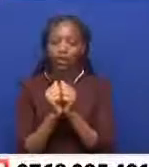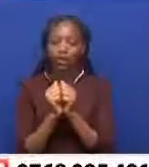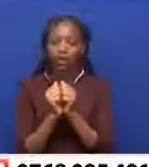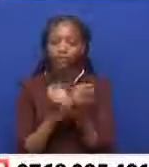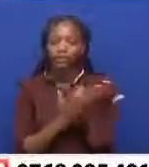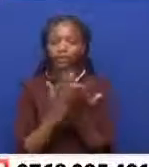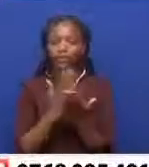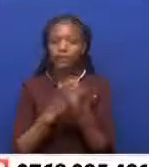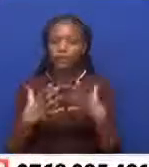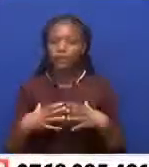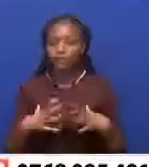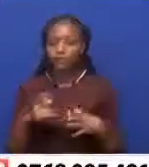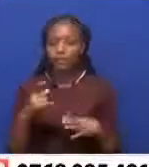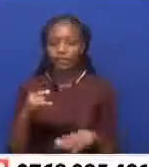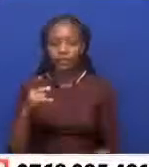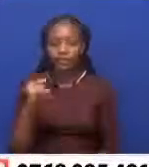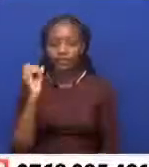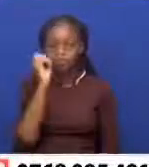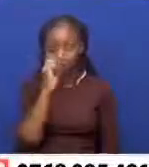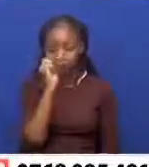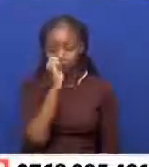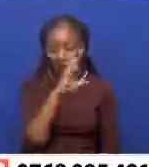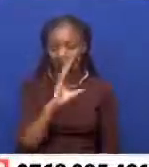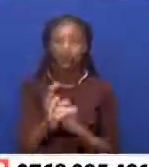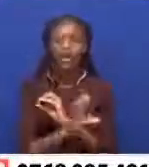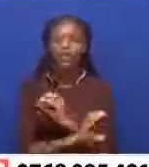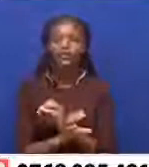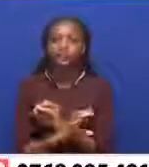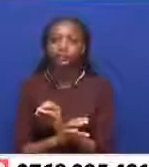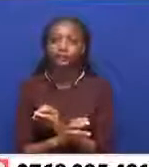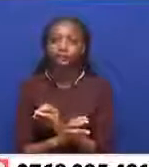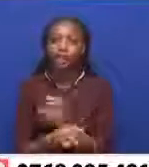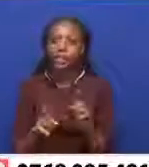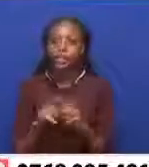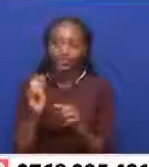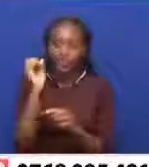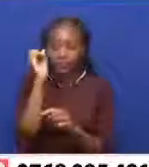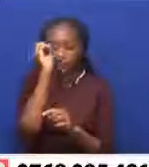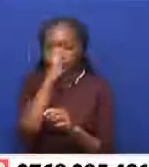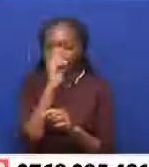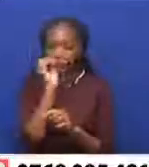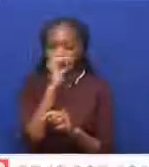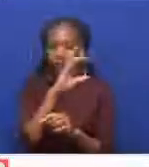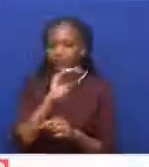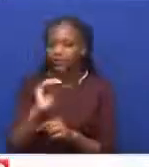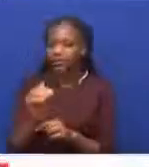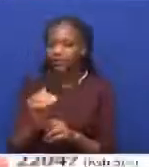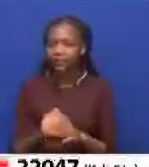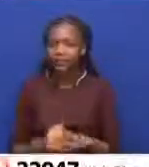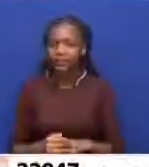serving the people of this beautiful country, serving the people of this beautiful city.